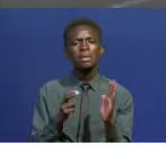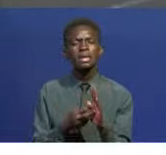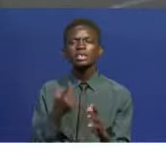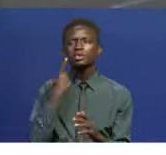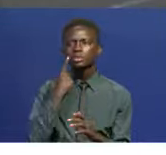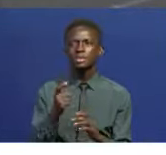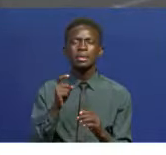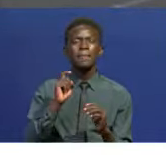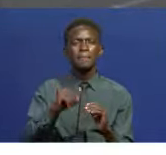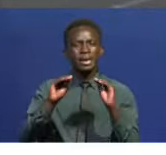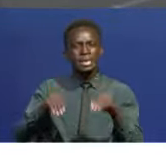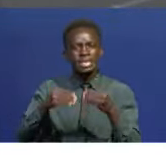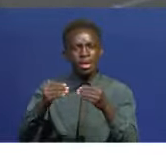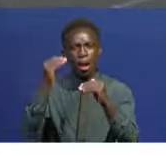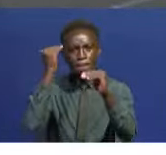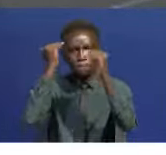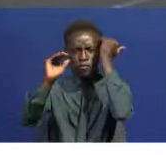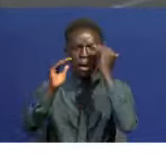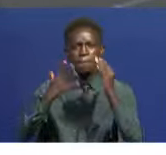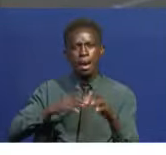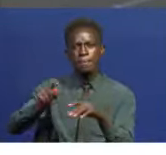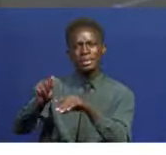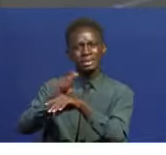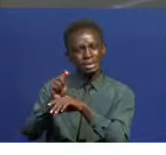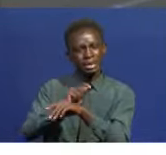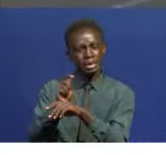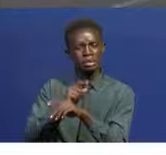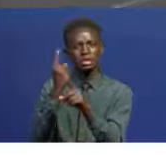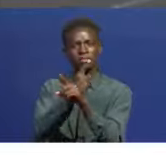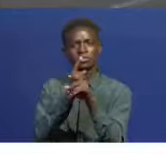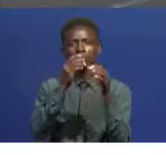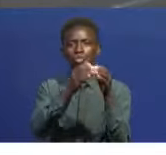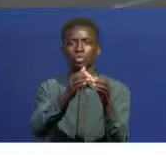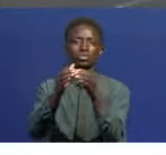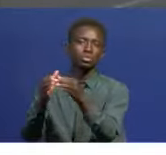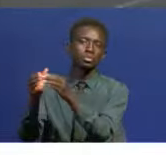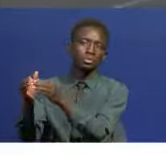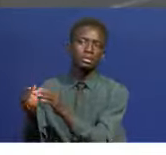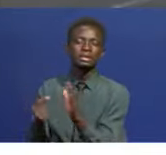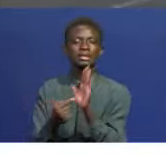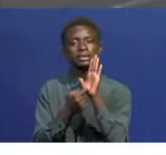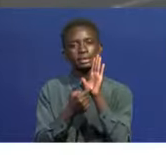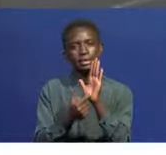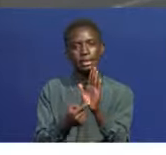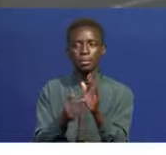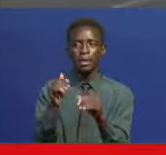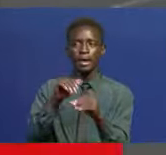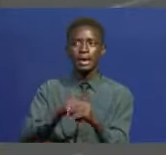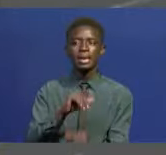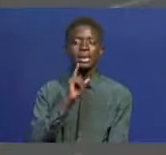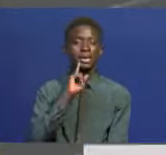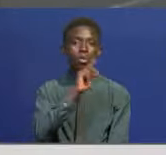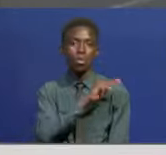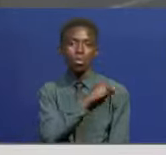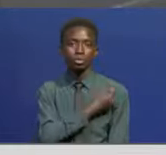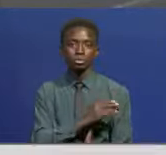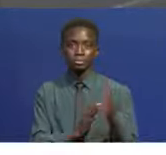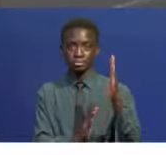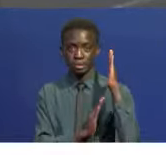the people should be trained in various categories. Like I was saying, for example, a card. Carding in a Nairobi hospital must receive certain kind